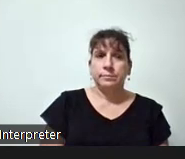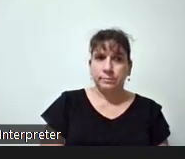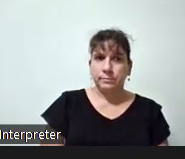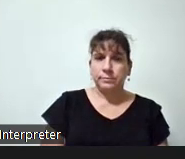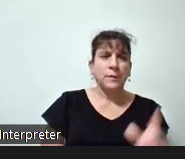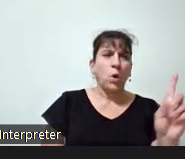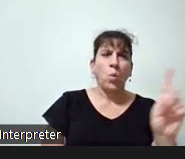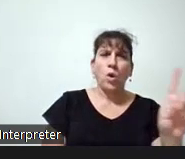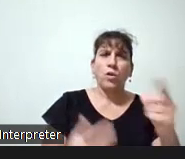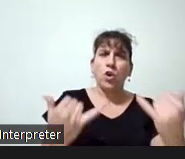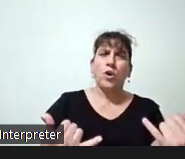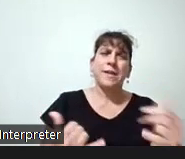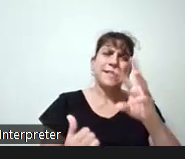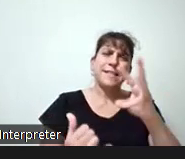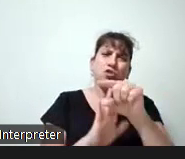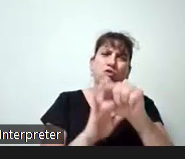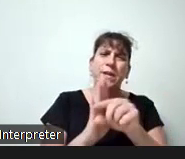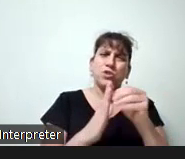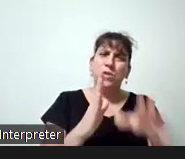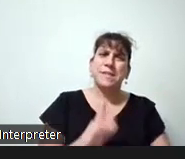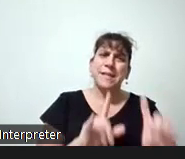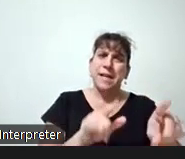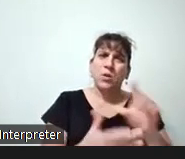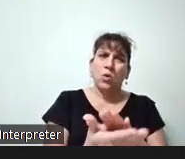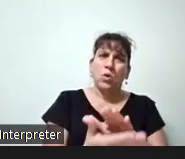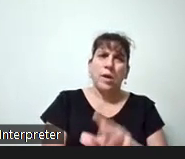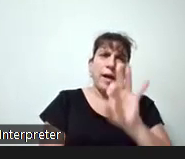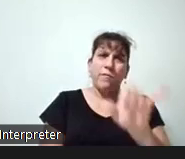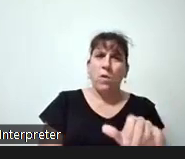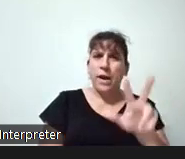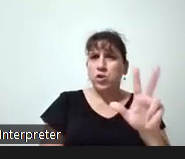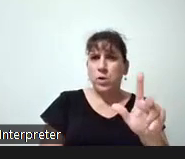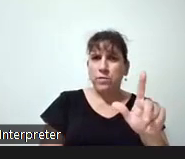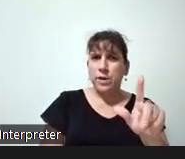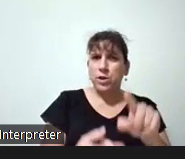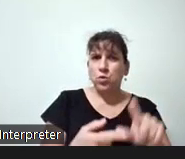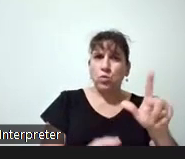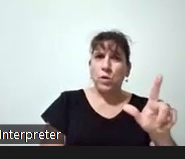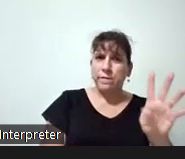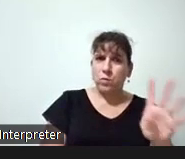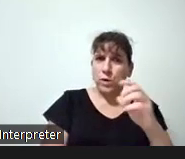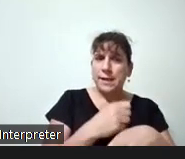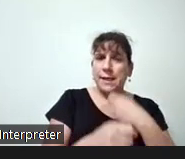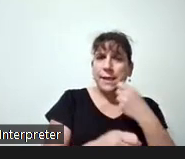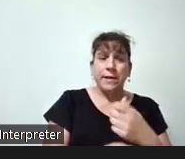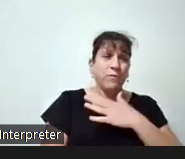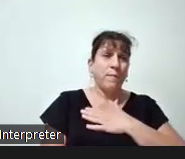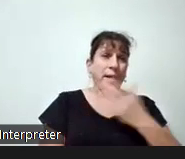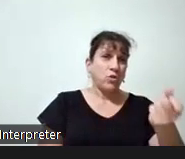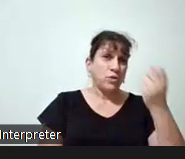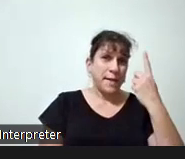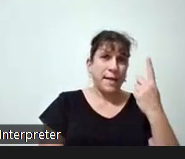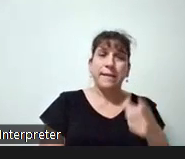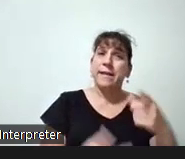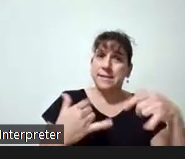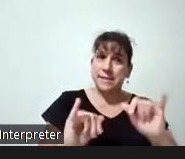Where are the current sixth graders slated to attend this school for the FY 2023 through 24 year? From my understanding that they're